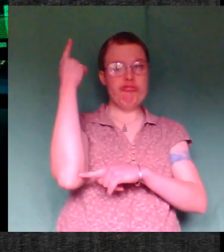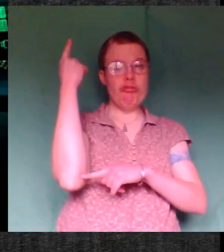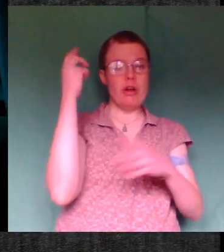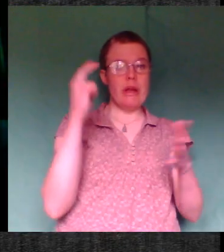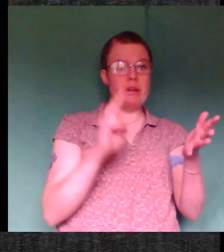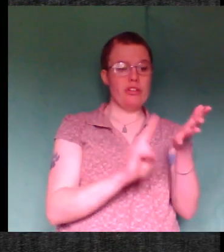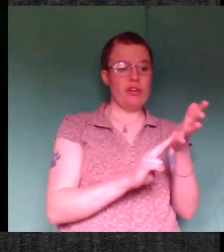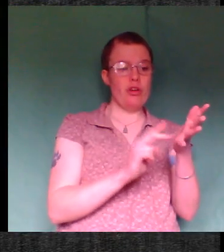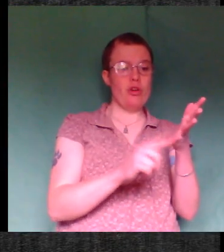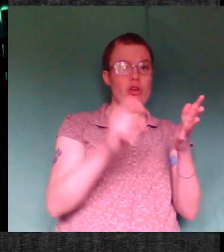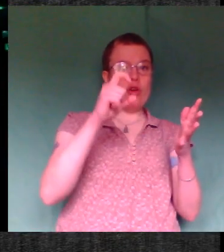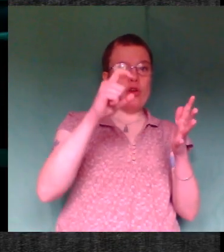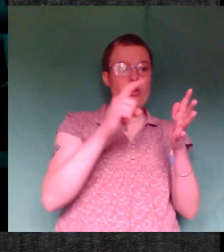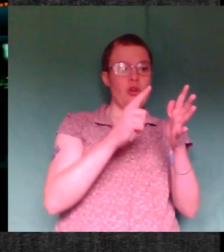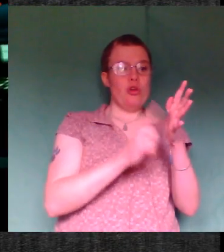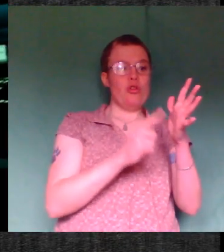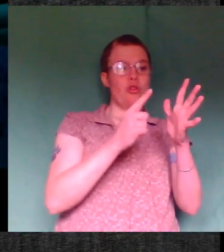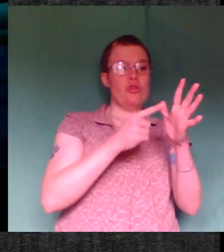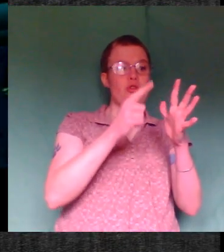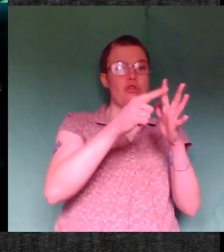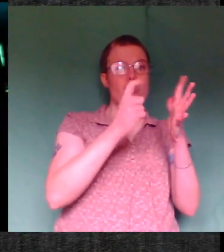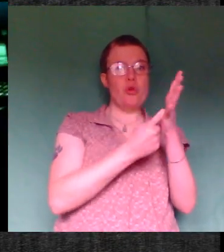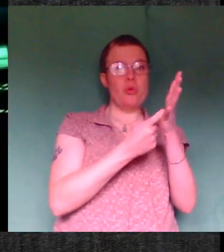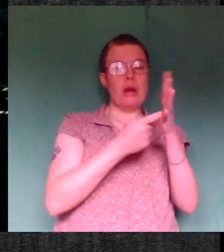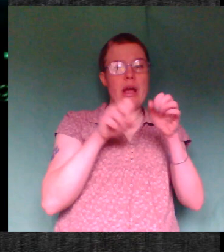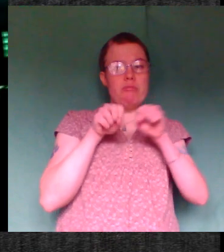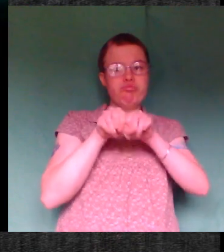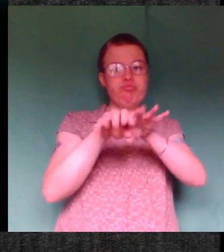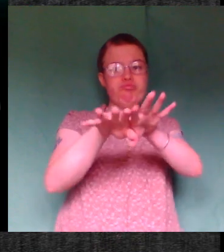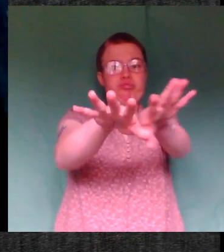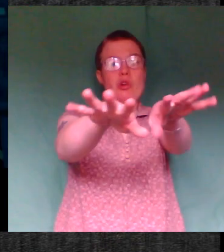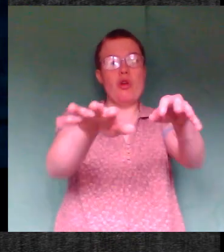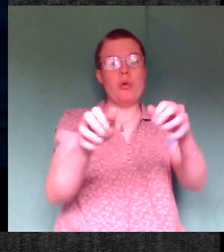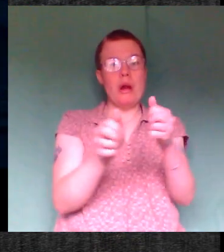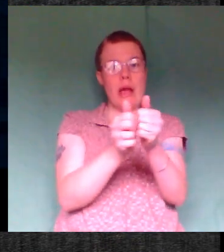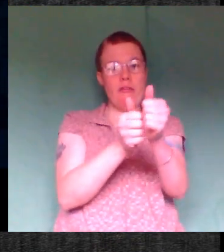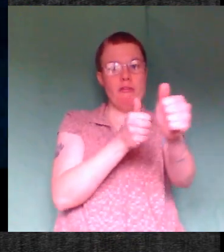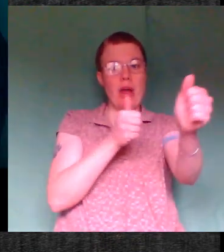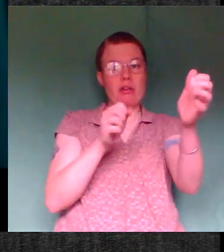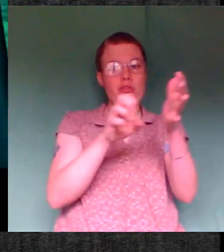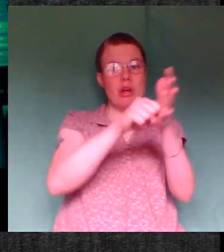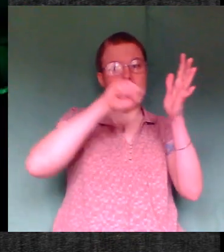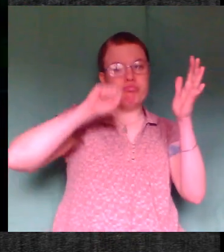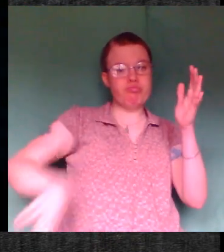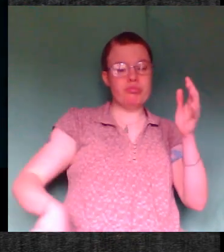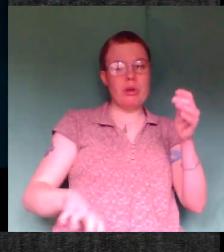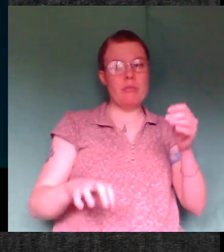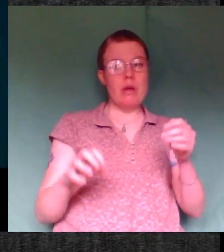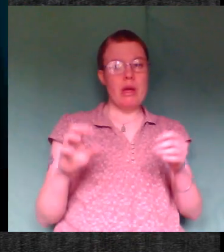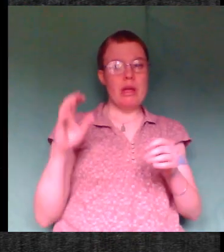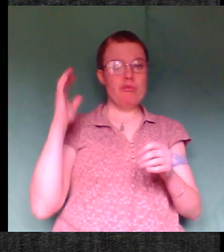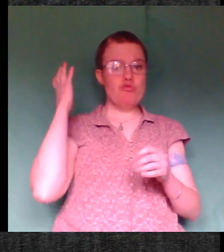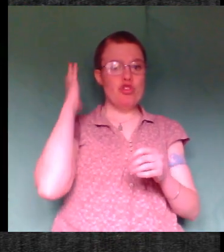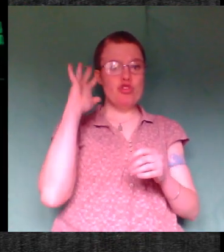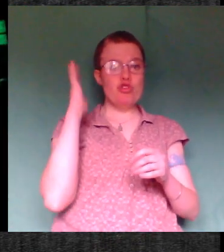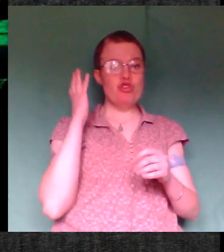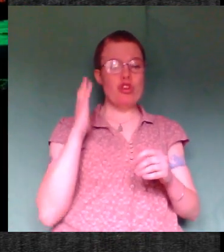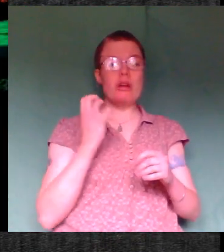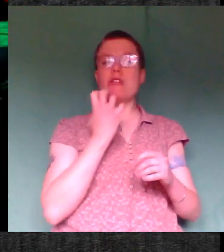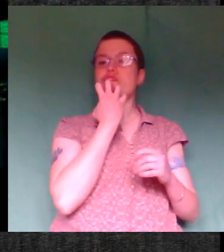The nuclear weapons disposal facility on Shadow Moses Island in Alaska's Fox Archipelago was attacked and captured